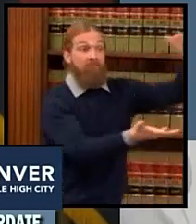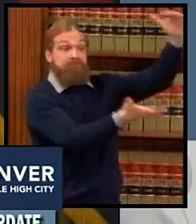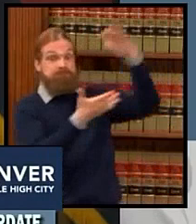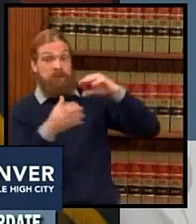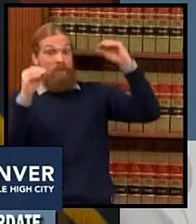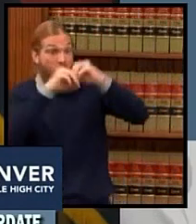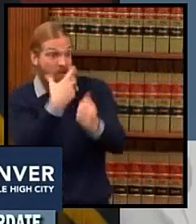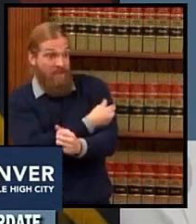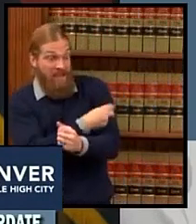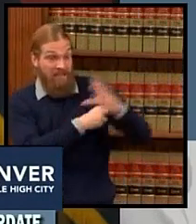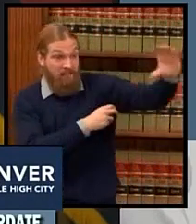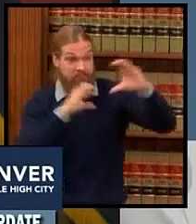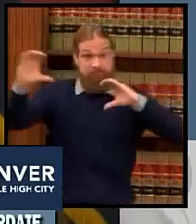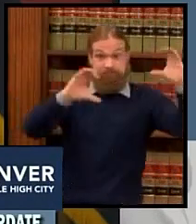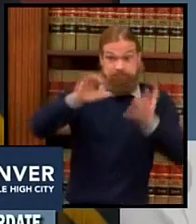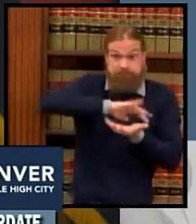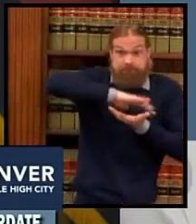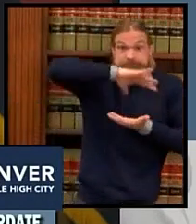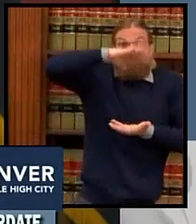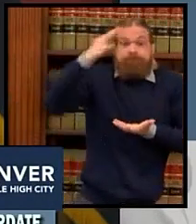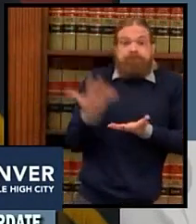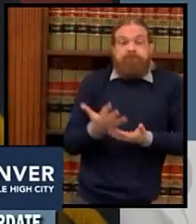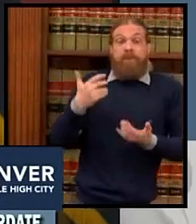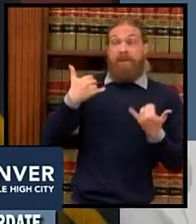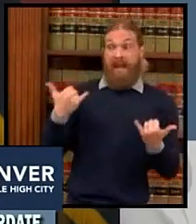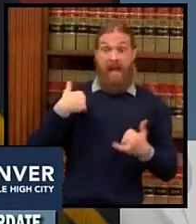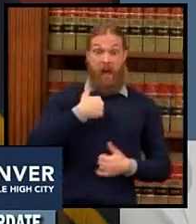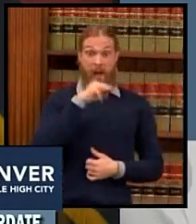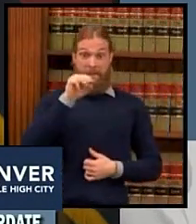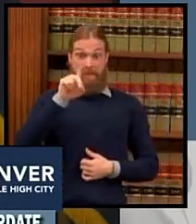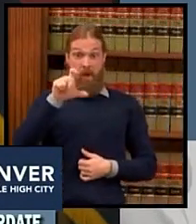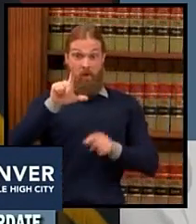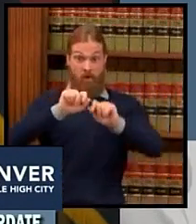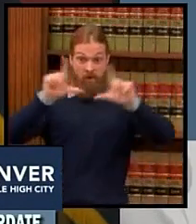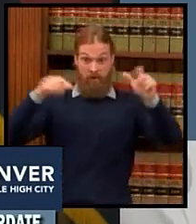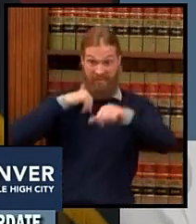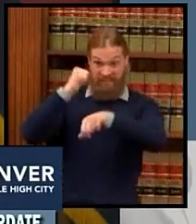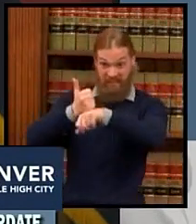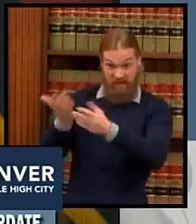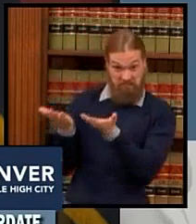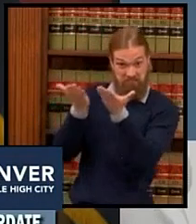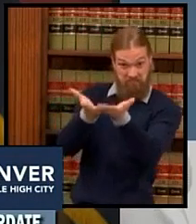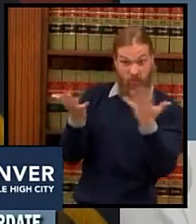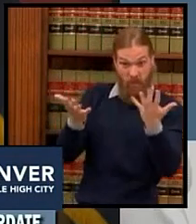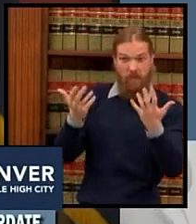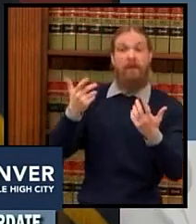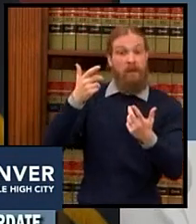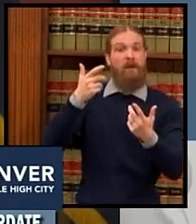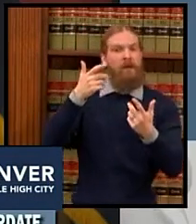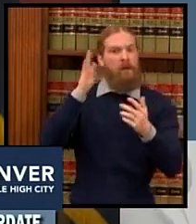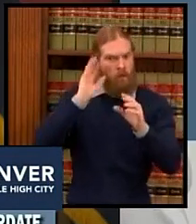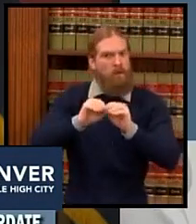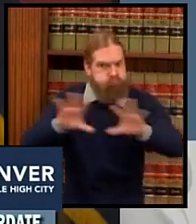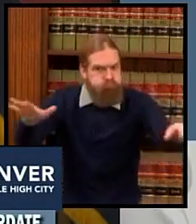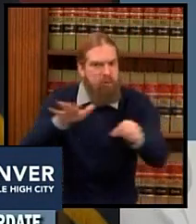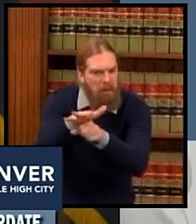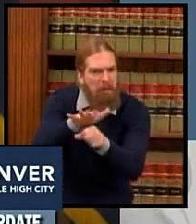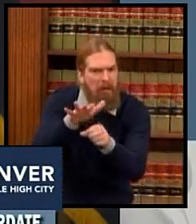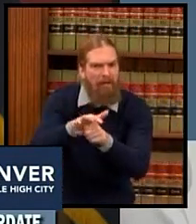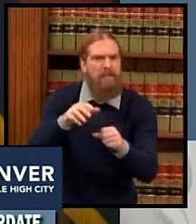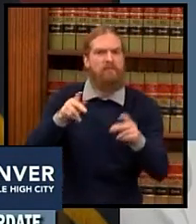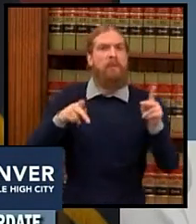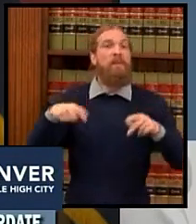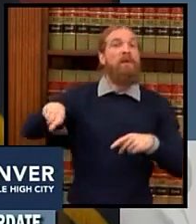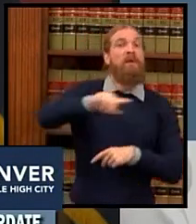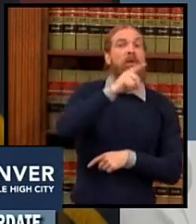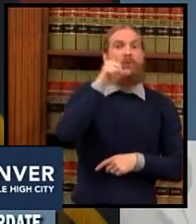sites that in the model that we're building out will be supplied and well supplied so that anybody can go anywhere, what's most